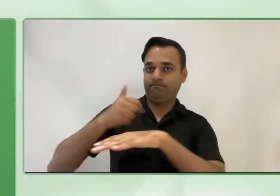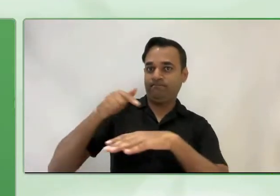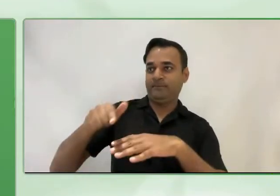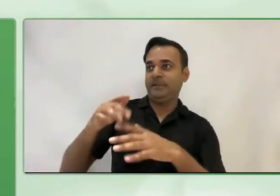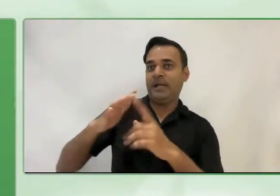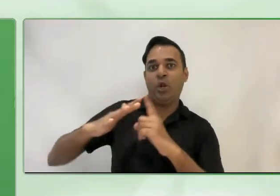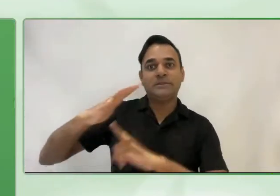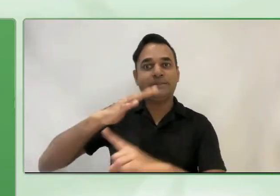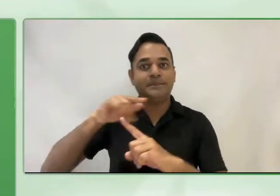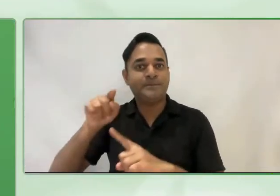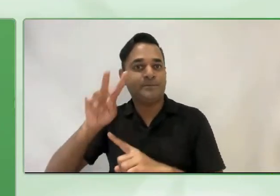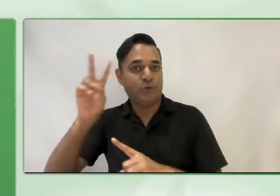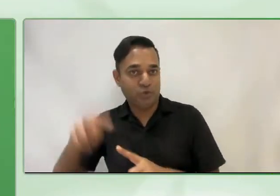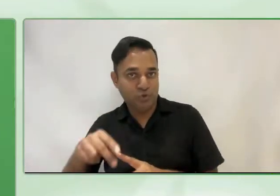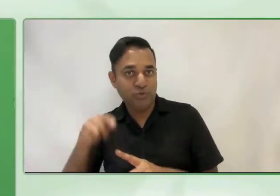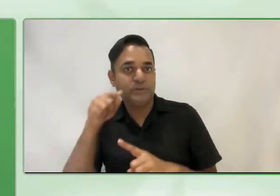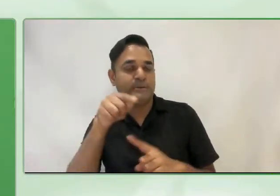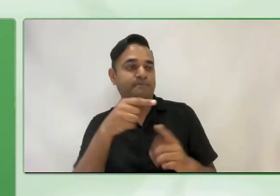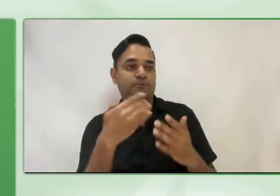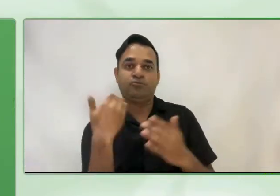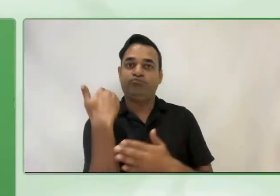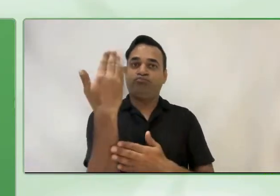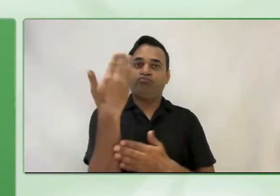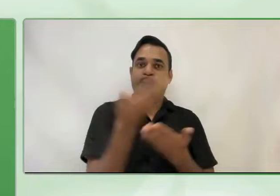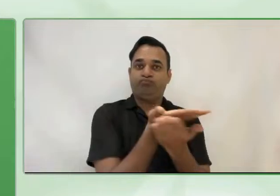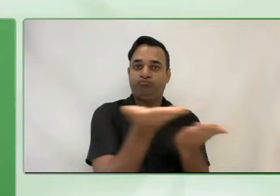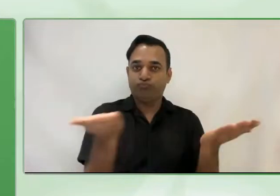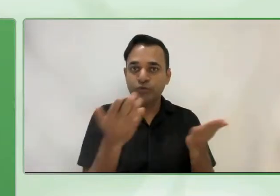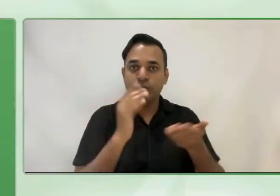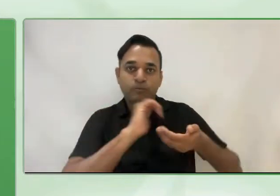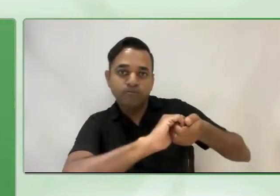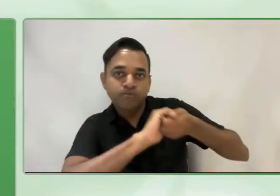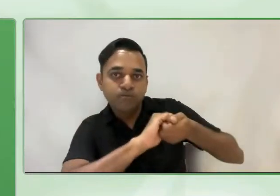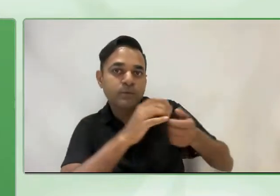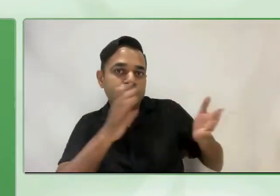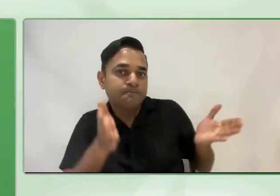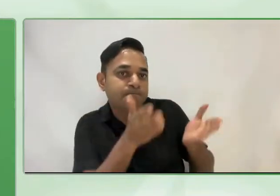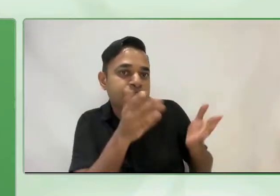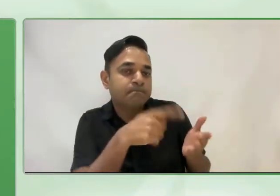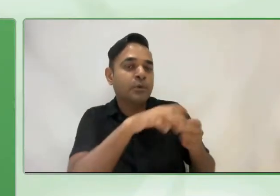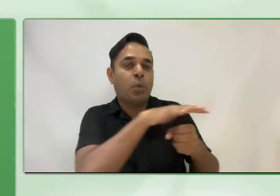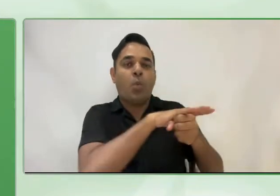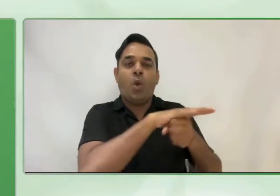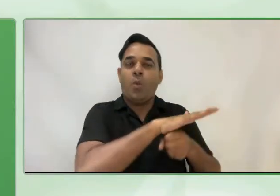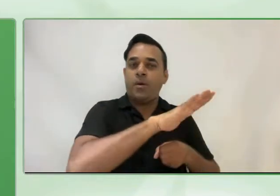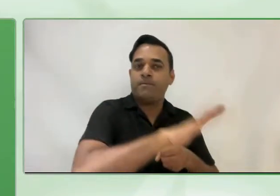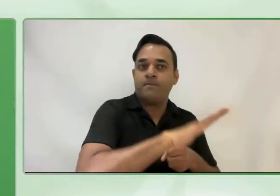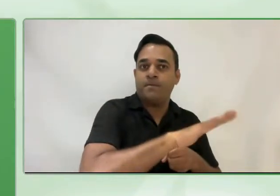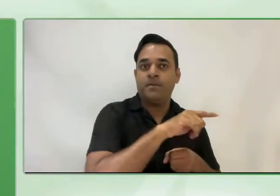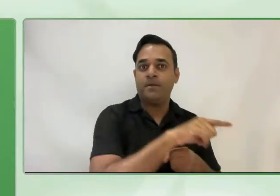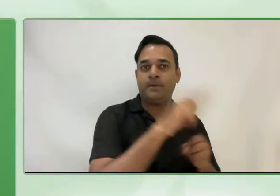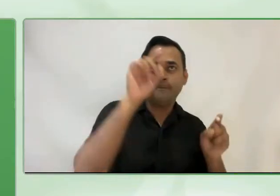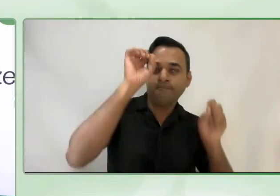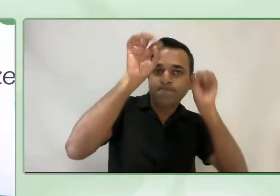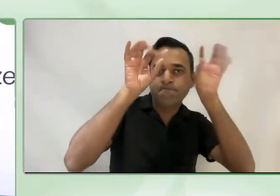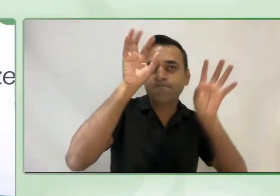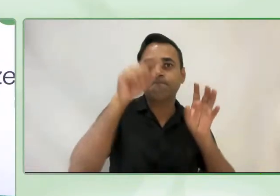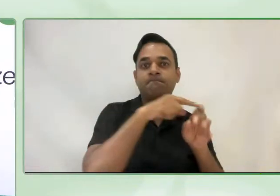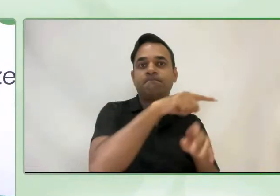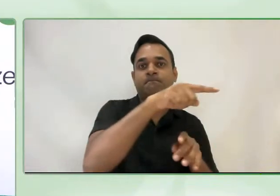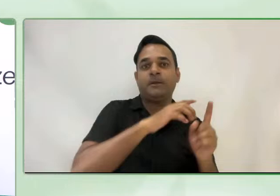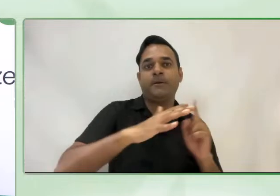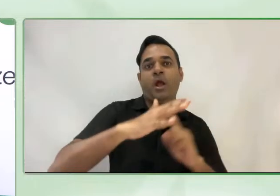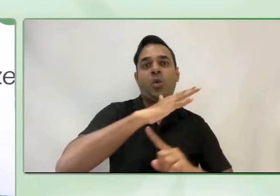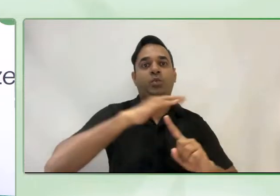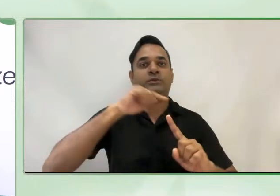to foster this innovation capacities within Europe from Vienna to the world, so to speak.